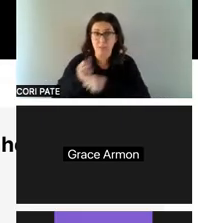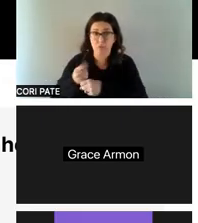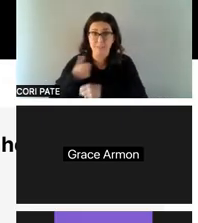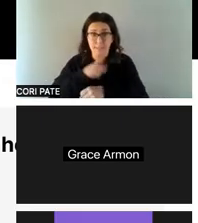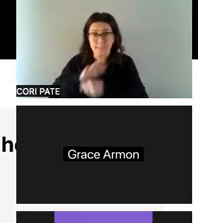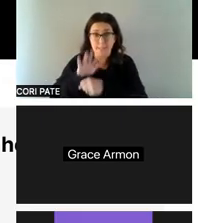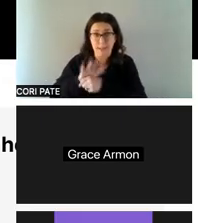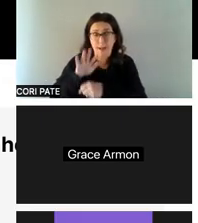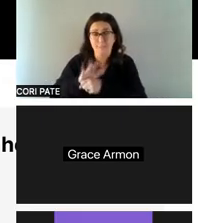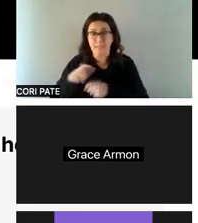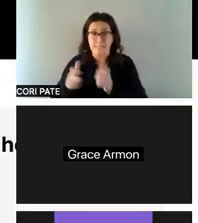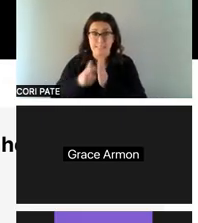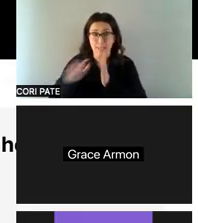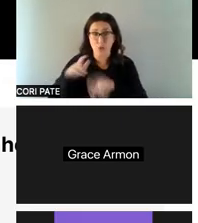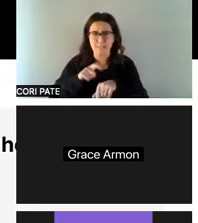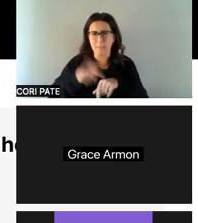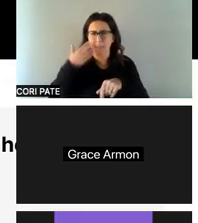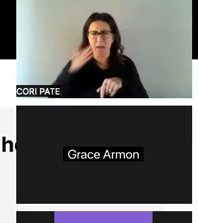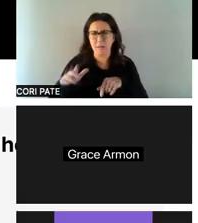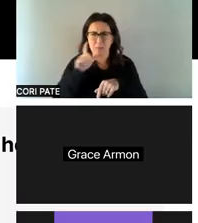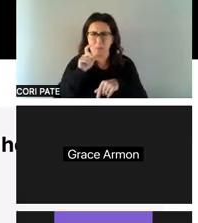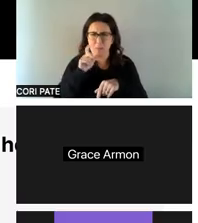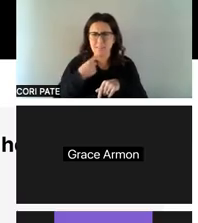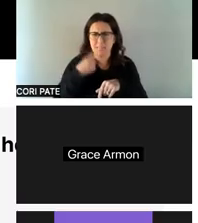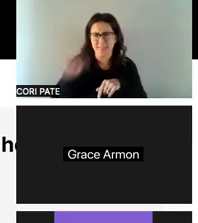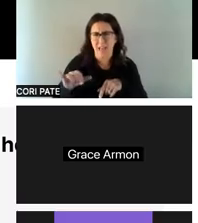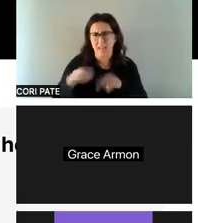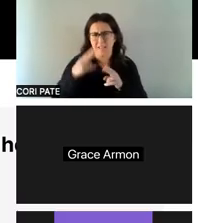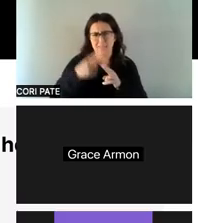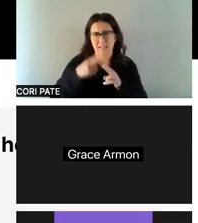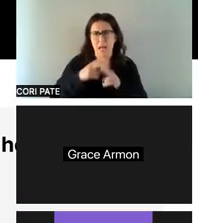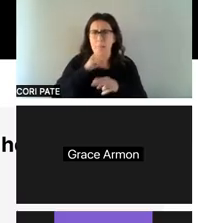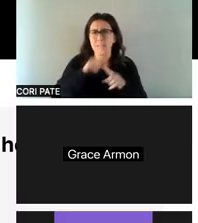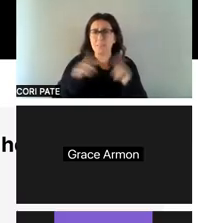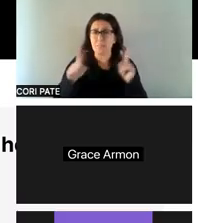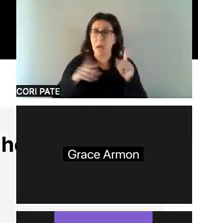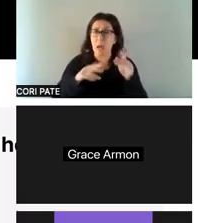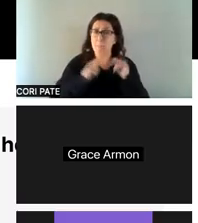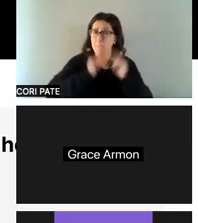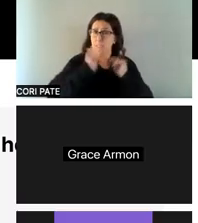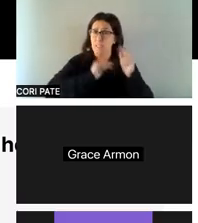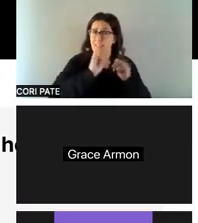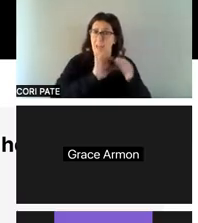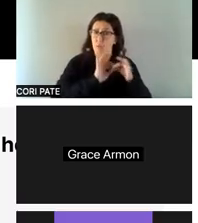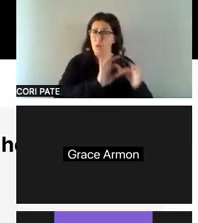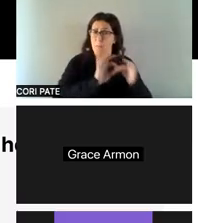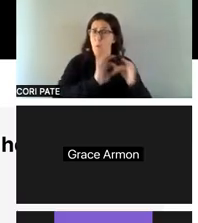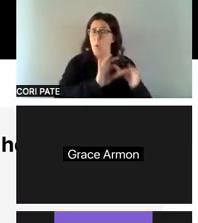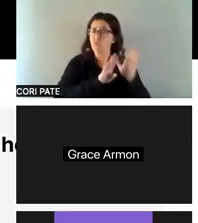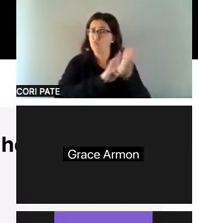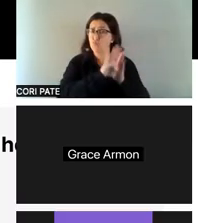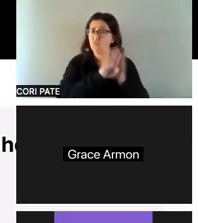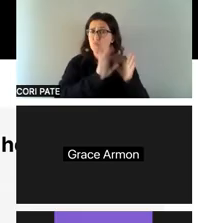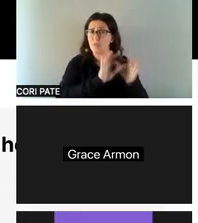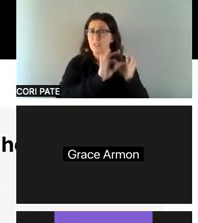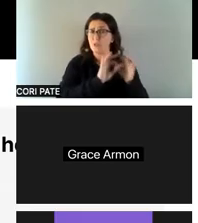time. I'm not sure who that was. These are all anonymous, but you're taking the time to build that rapport, and establishing those relationships. Thank